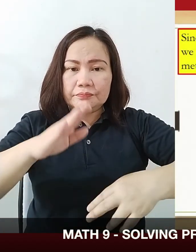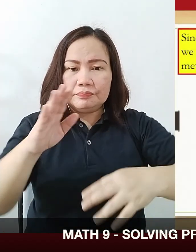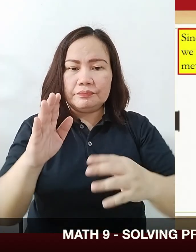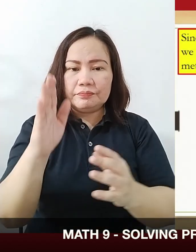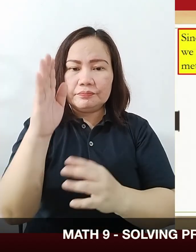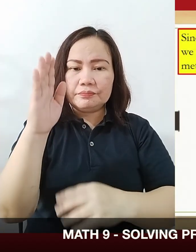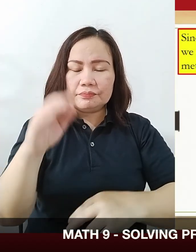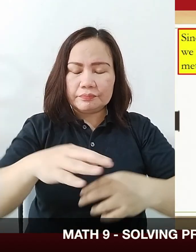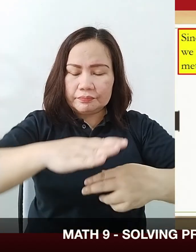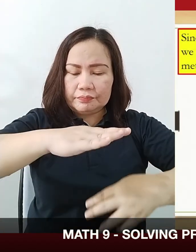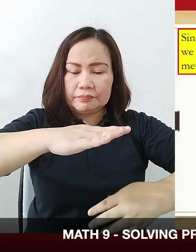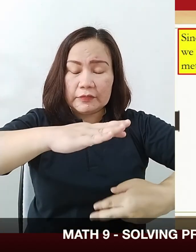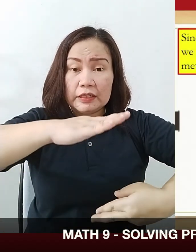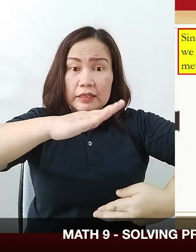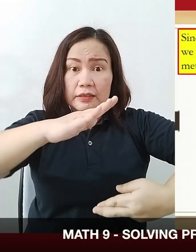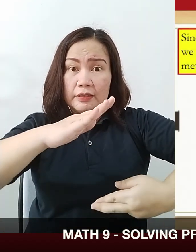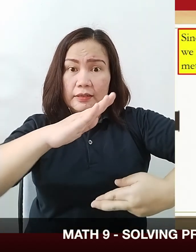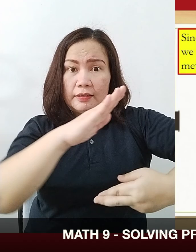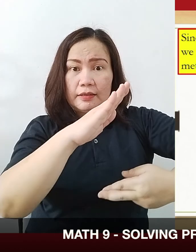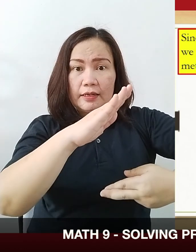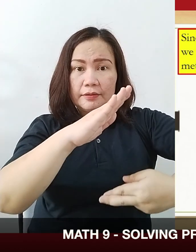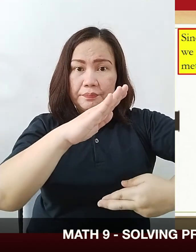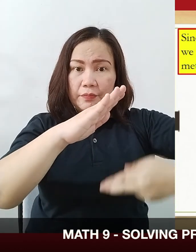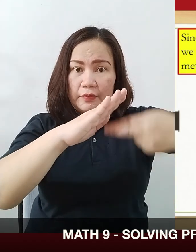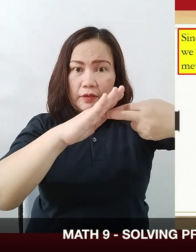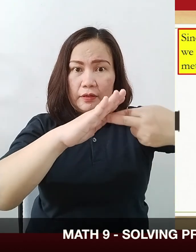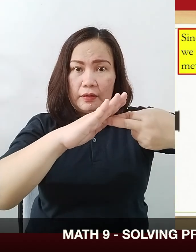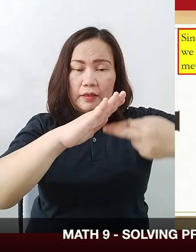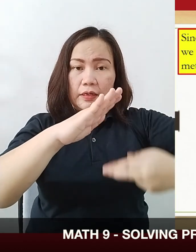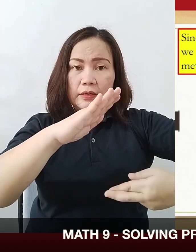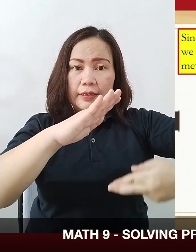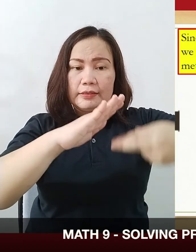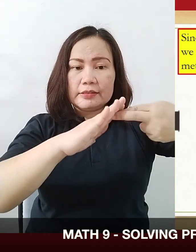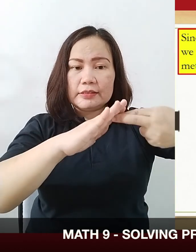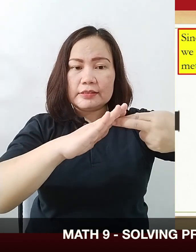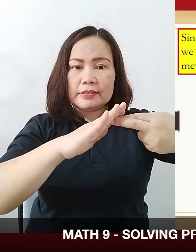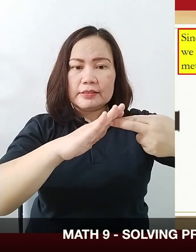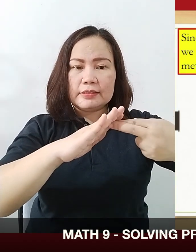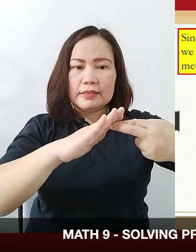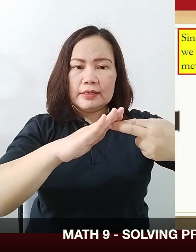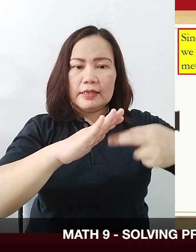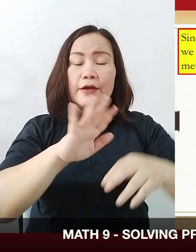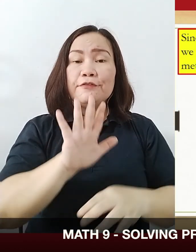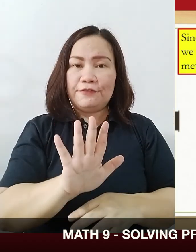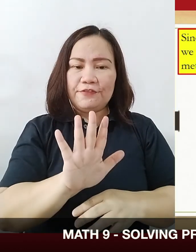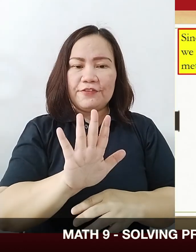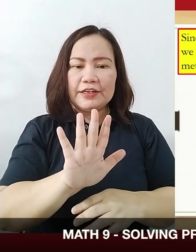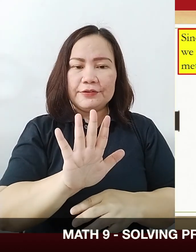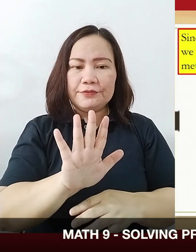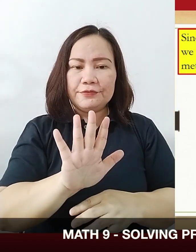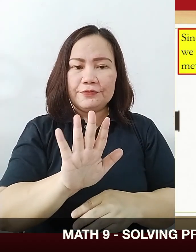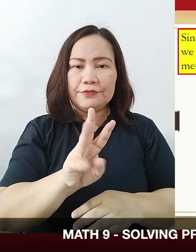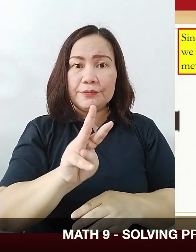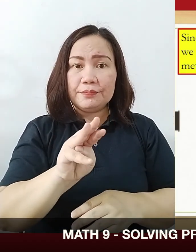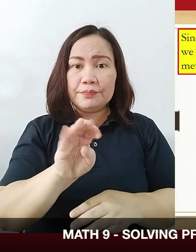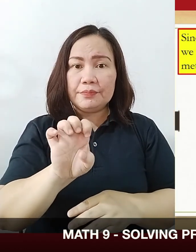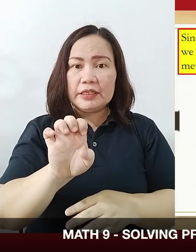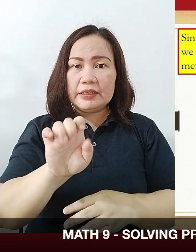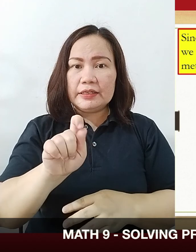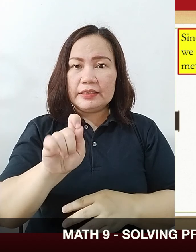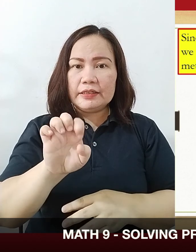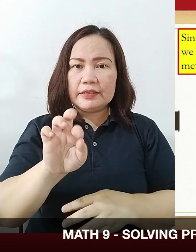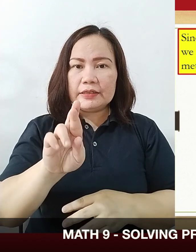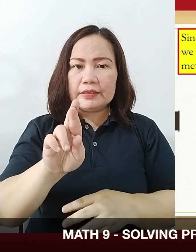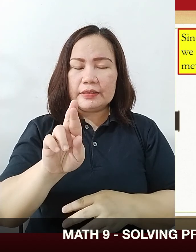the height of the ramp, ito, the height of the ramp, since our value is 5, so the height is 5